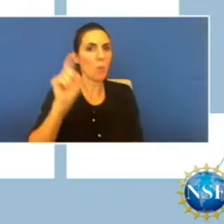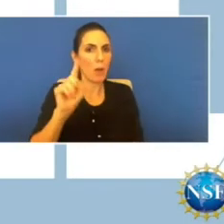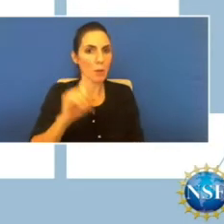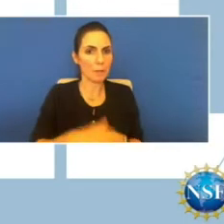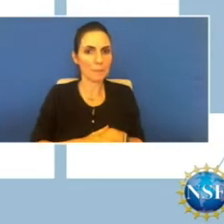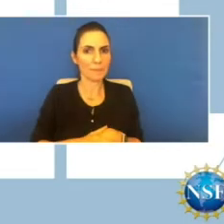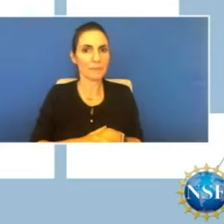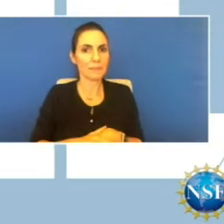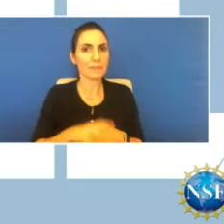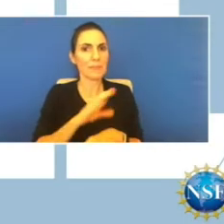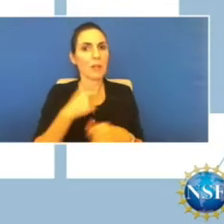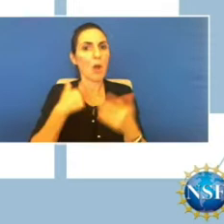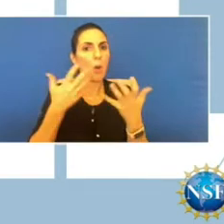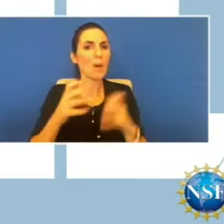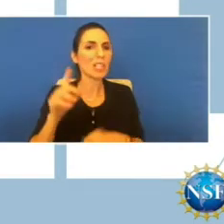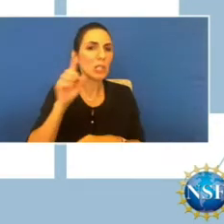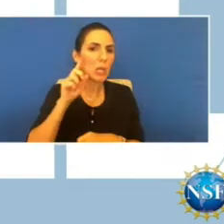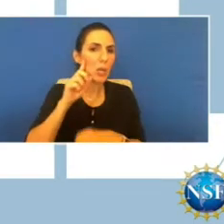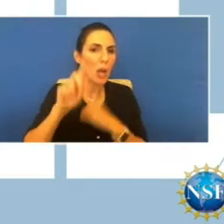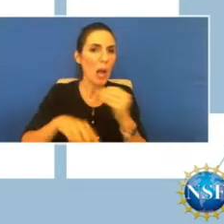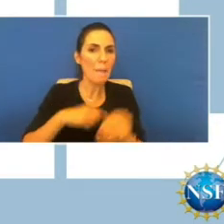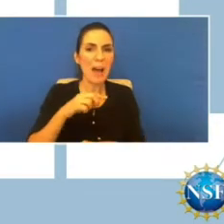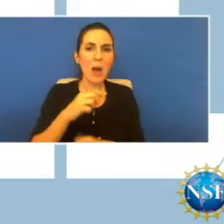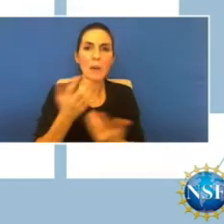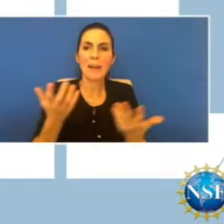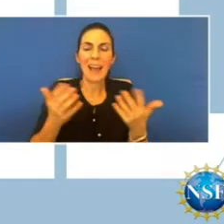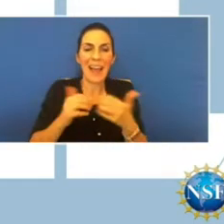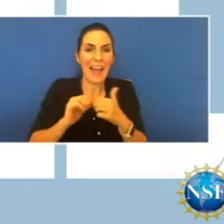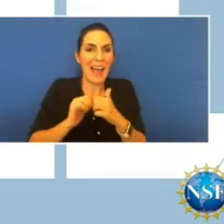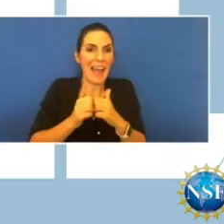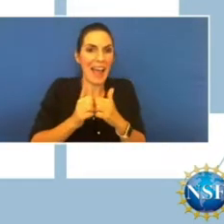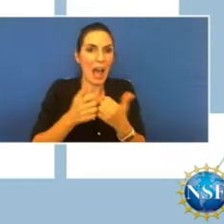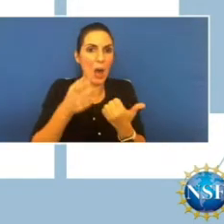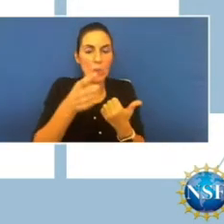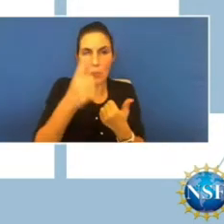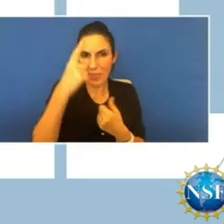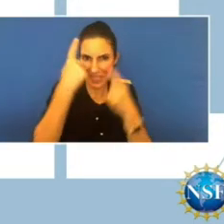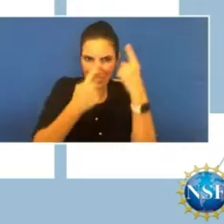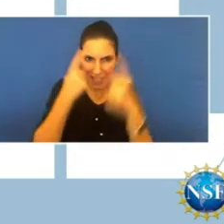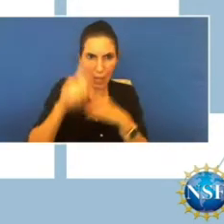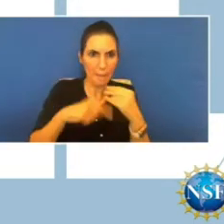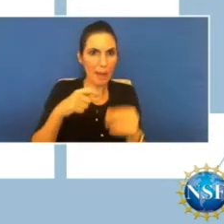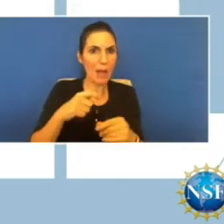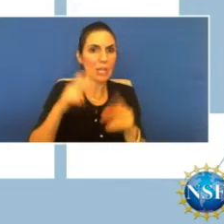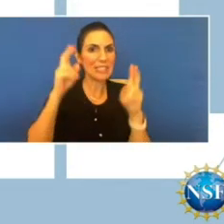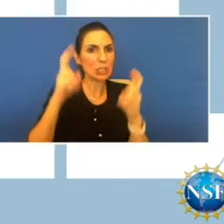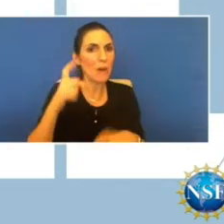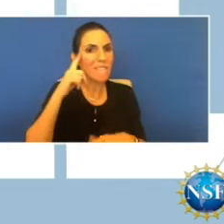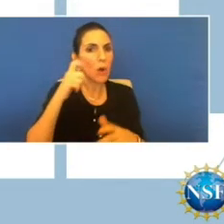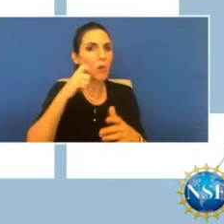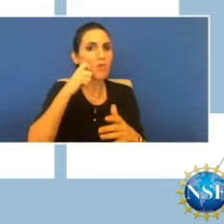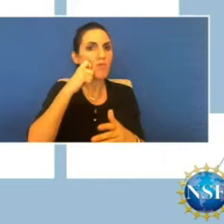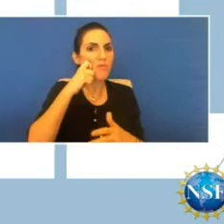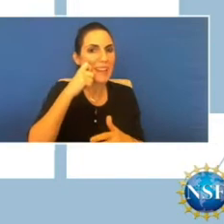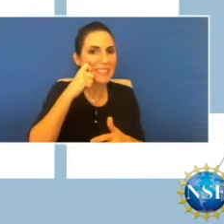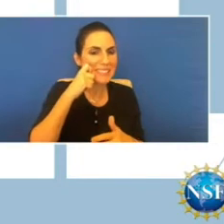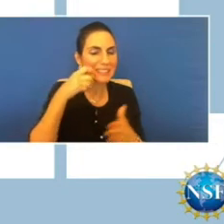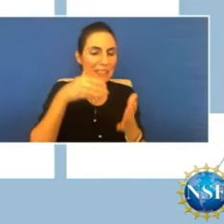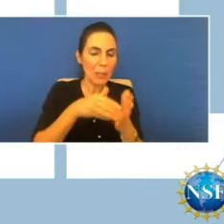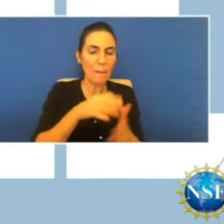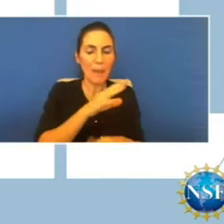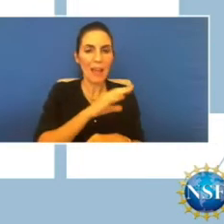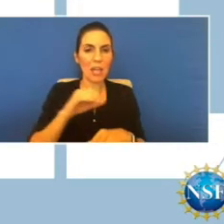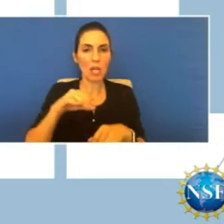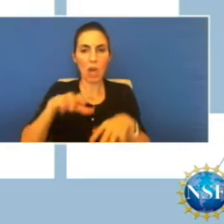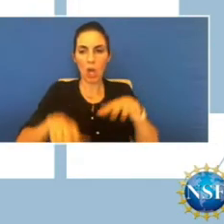I'd love to hear you talk a little bit about how it is that you think about issues of racism and colonialism in your work and why it's